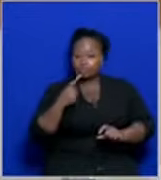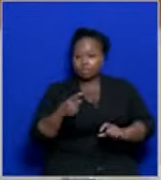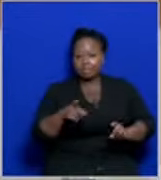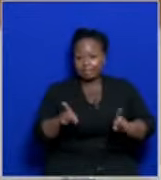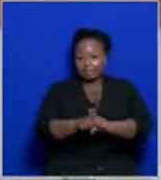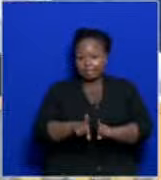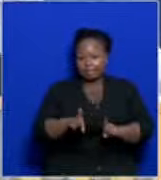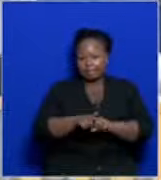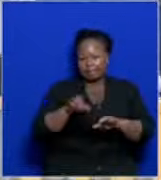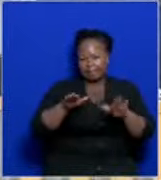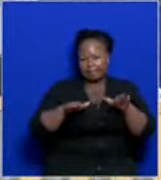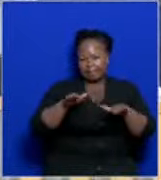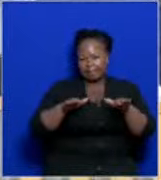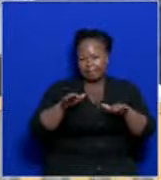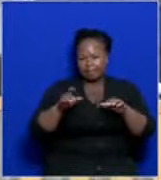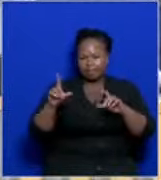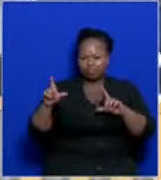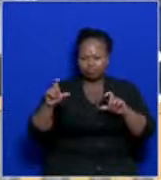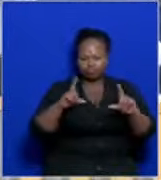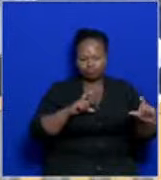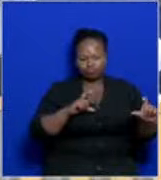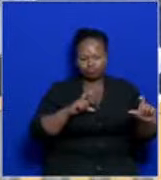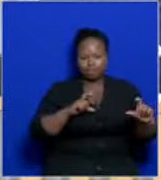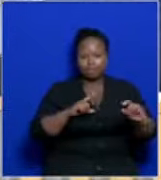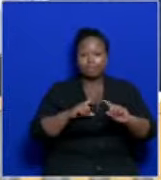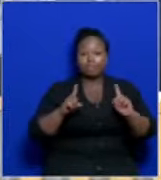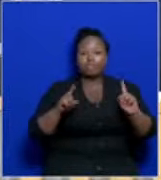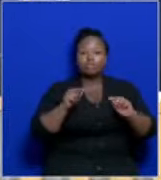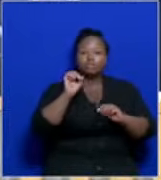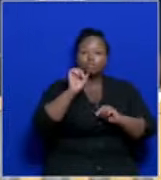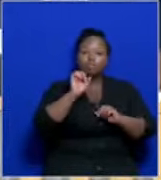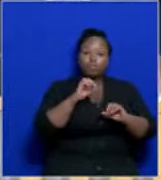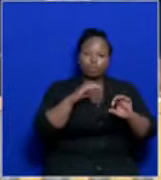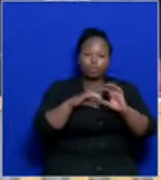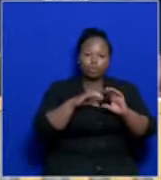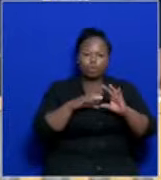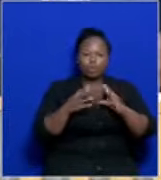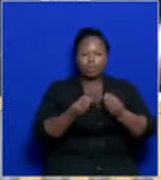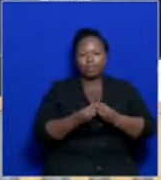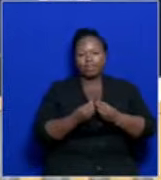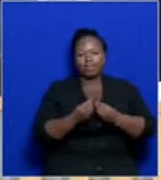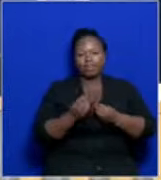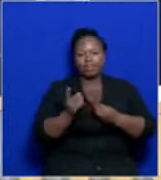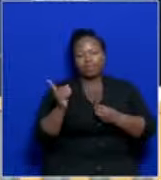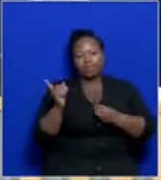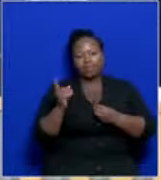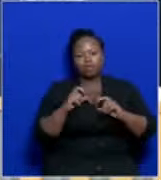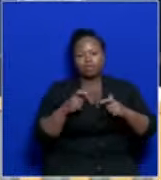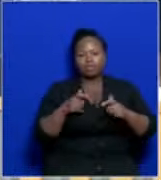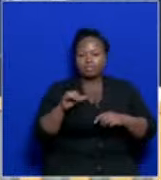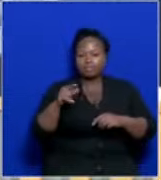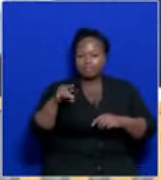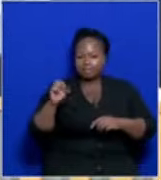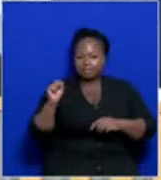but this time of your communication with Commissioner Spies. Yes. And these